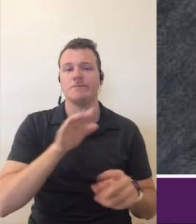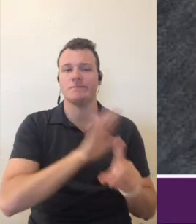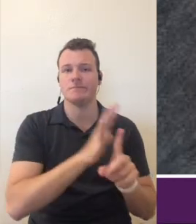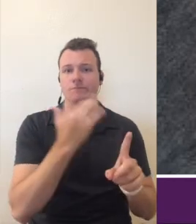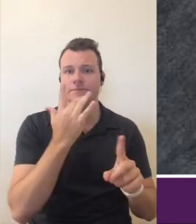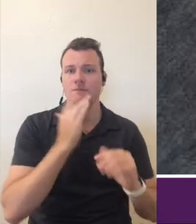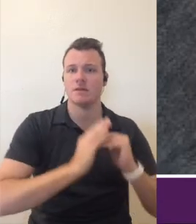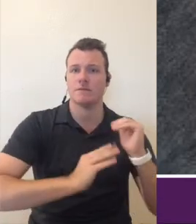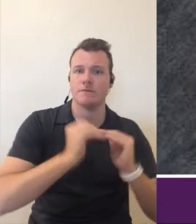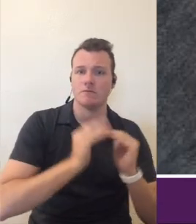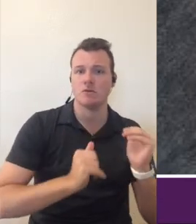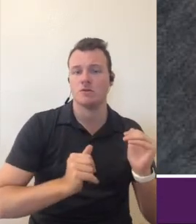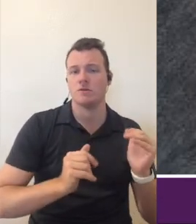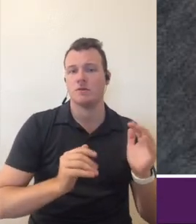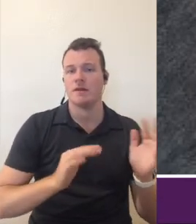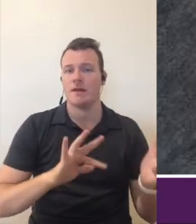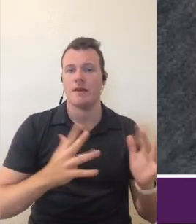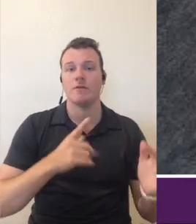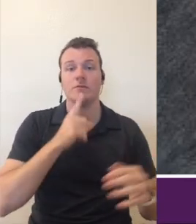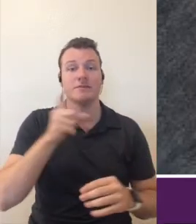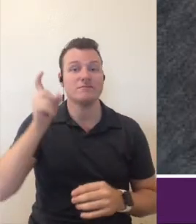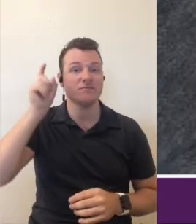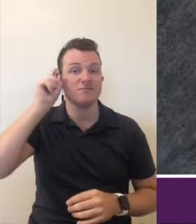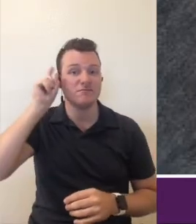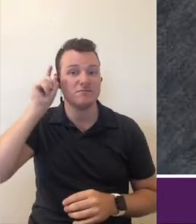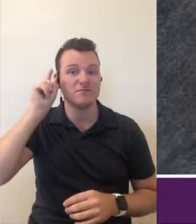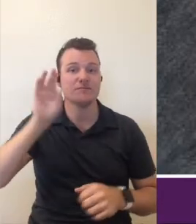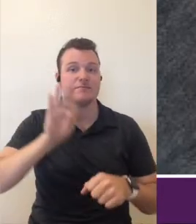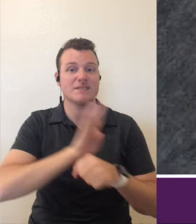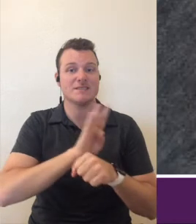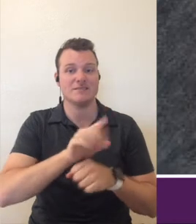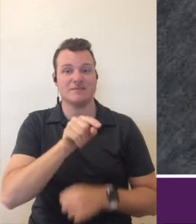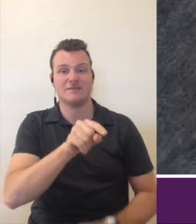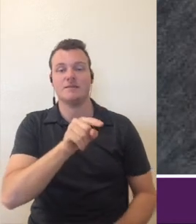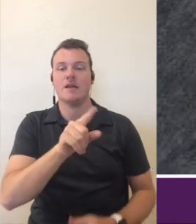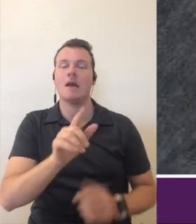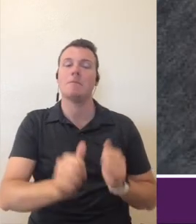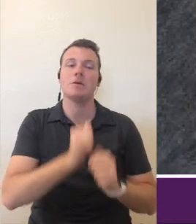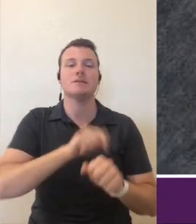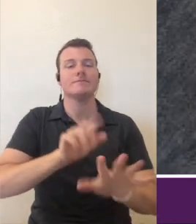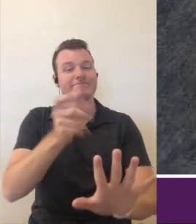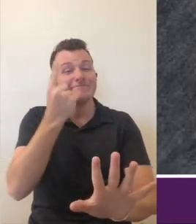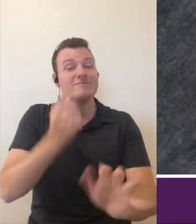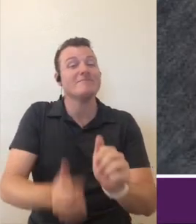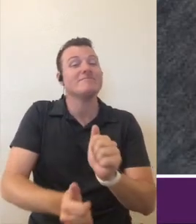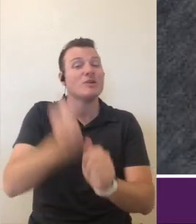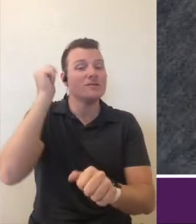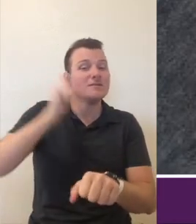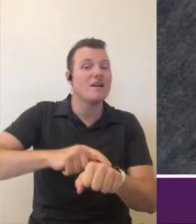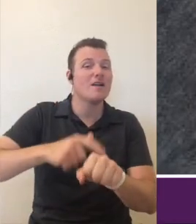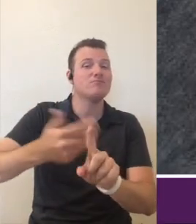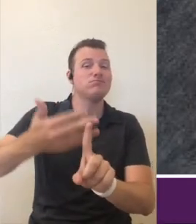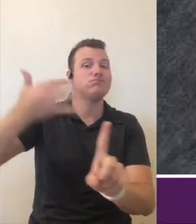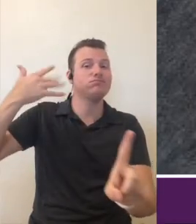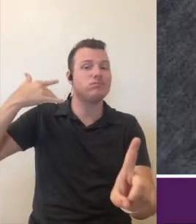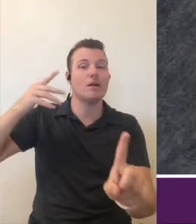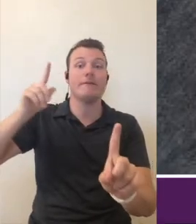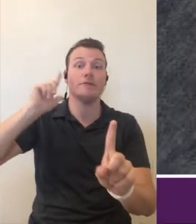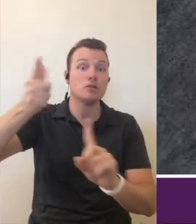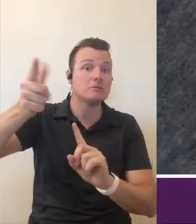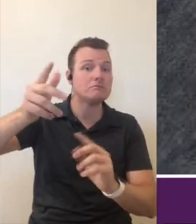I think part of that has to do with a certain comfort level. And because hearing aid practices, for the most